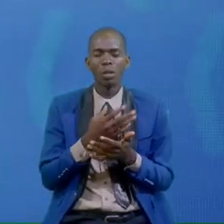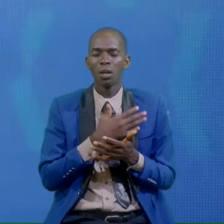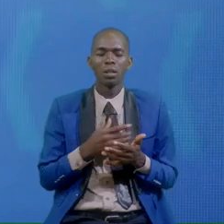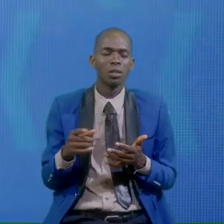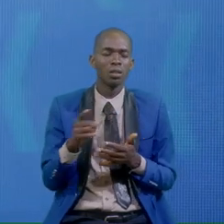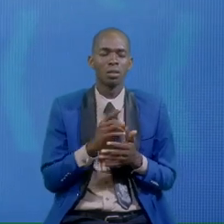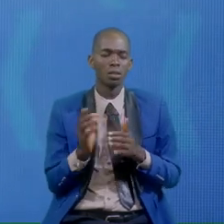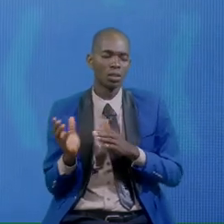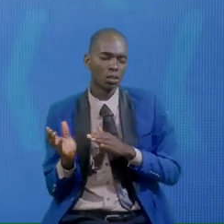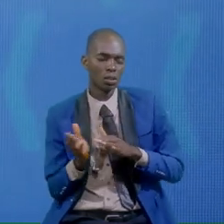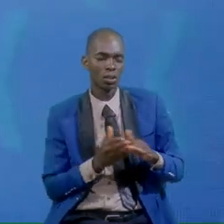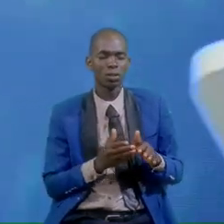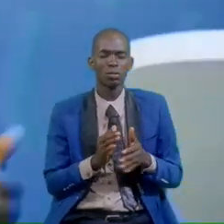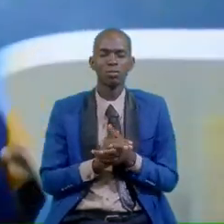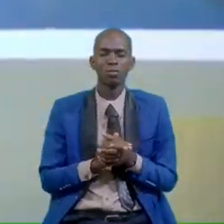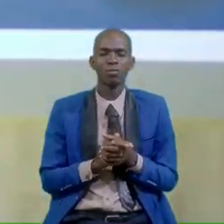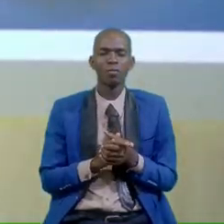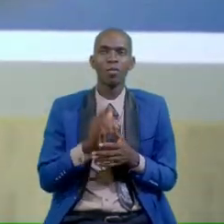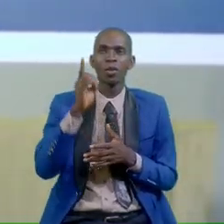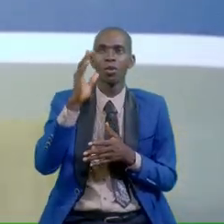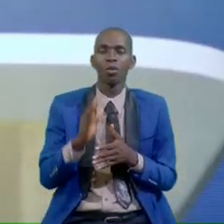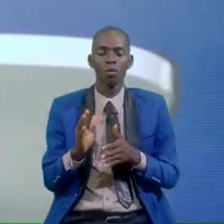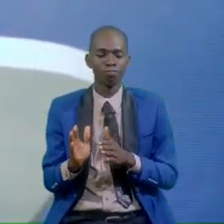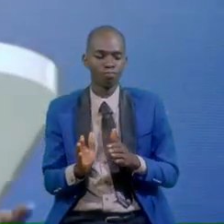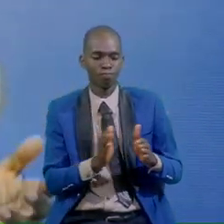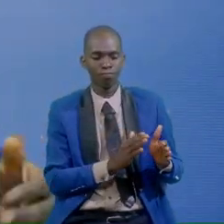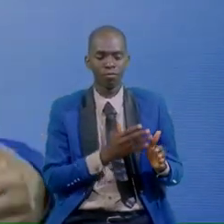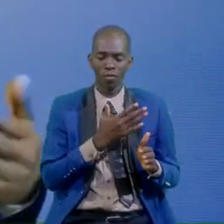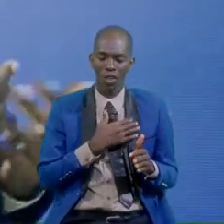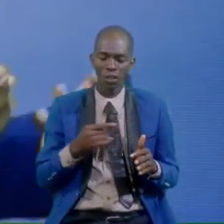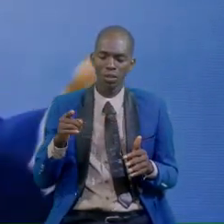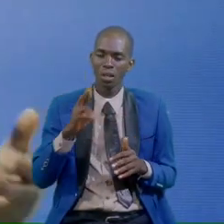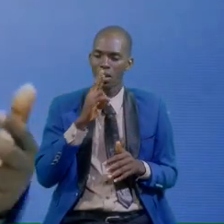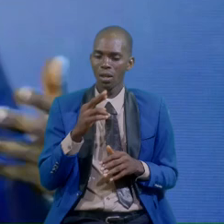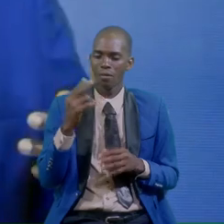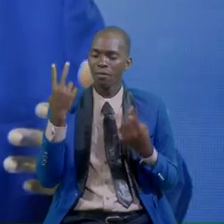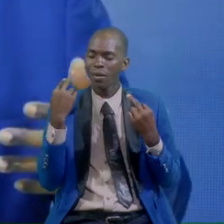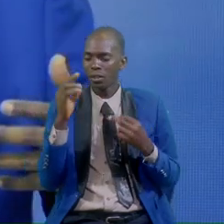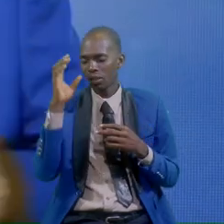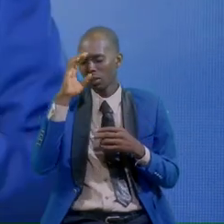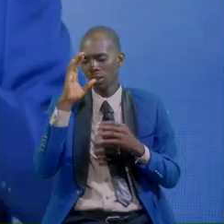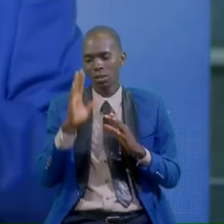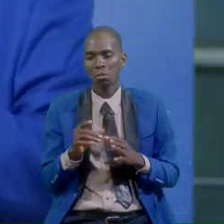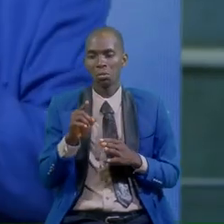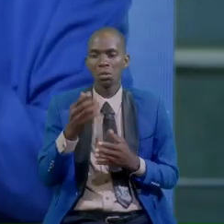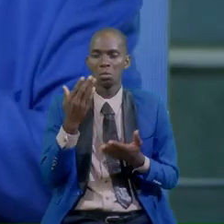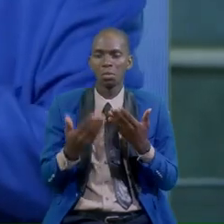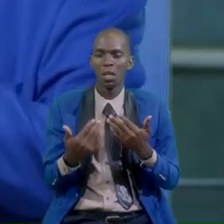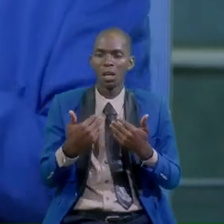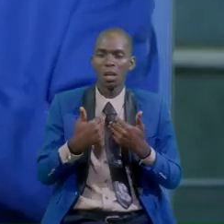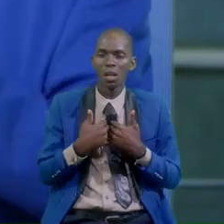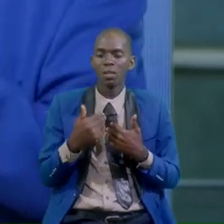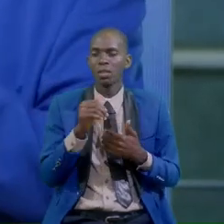vain seekers. And they may do juju to have the money, or they may have a kind of message that